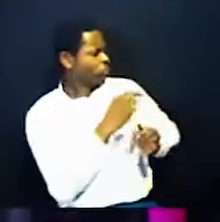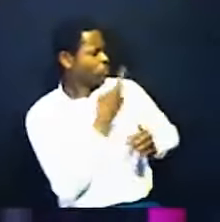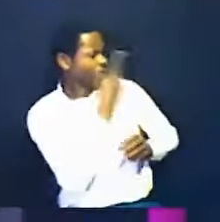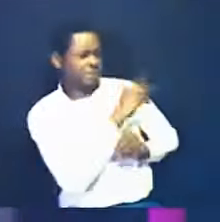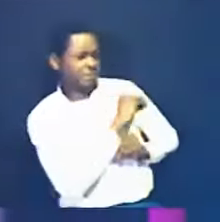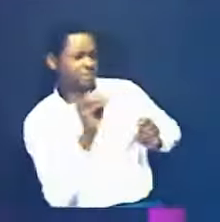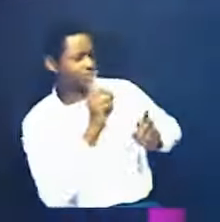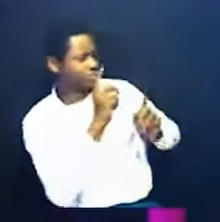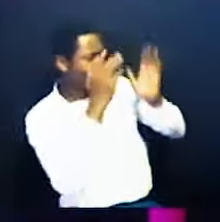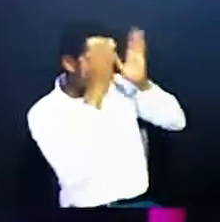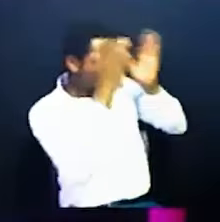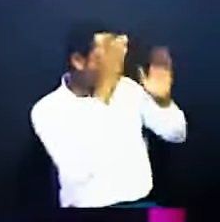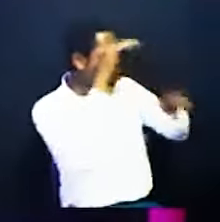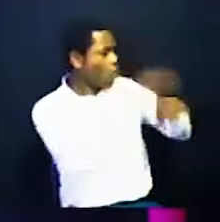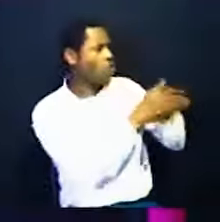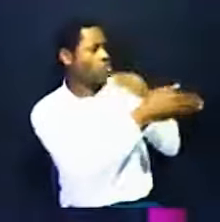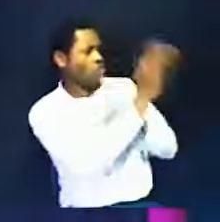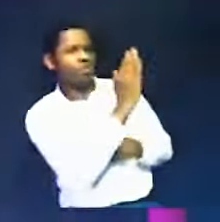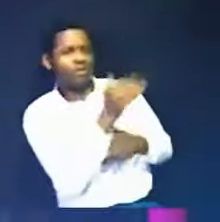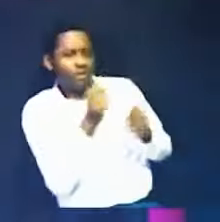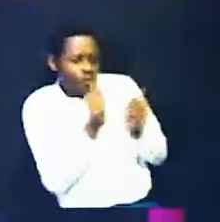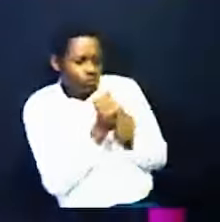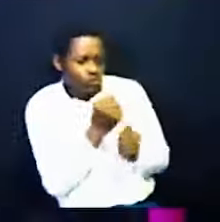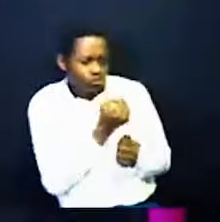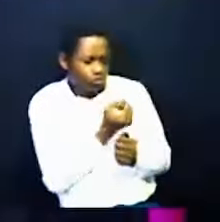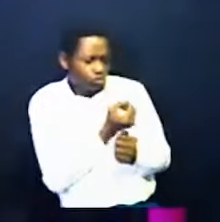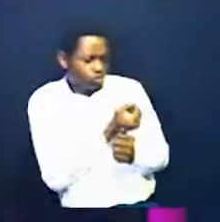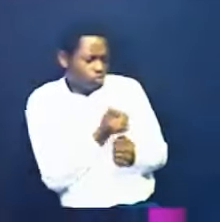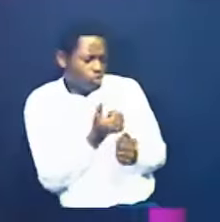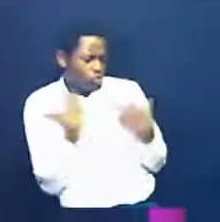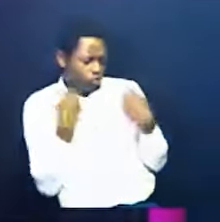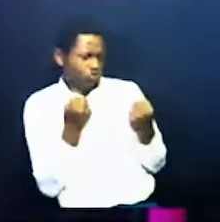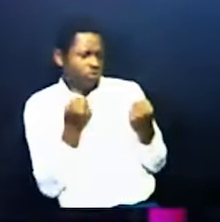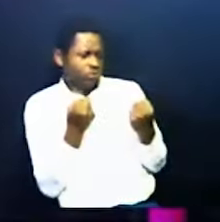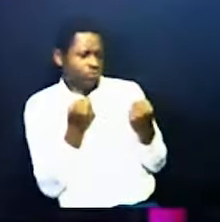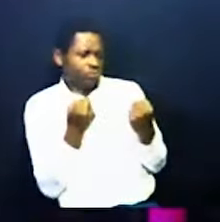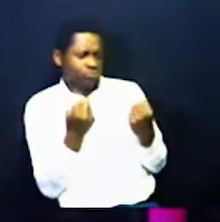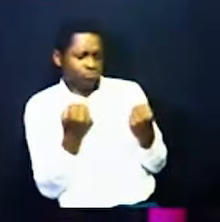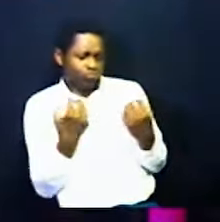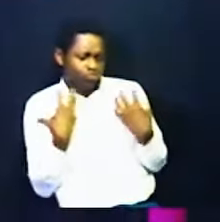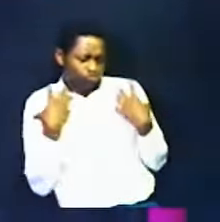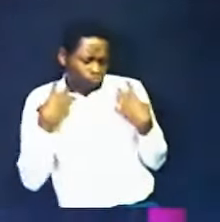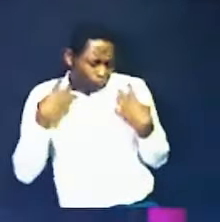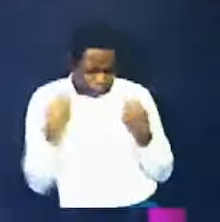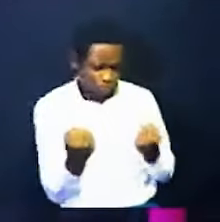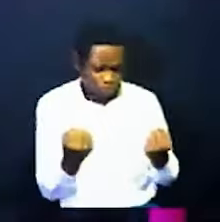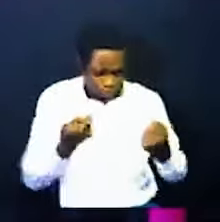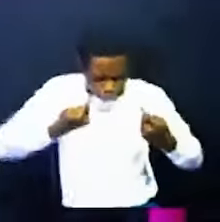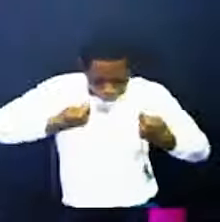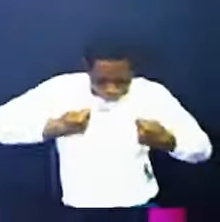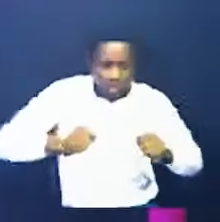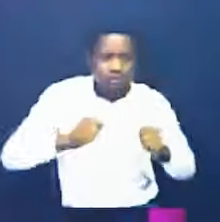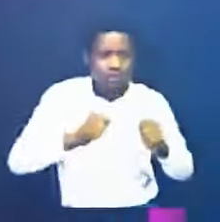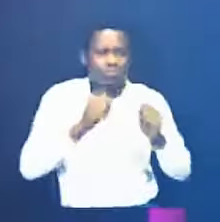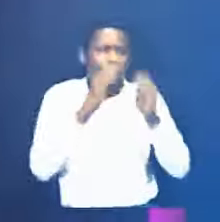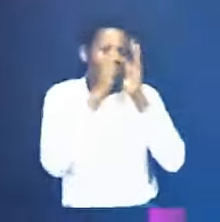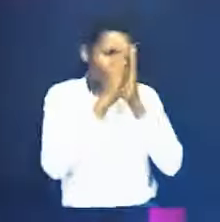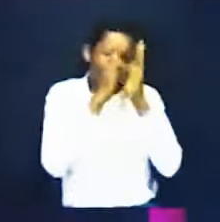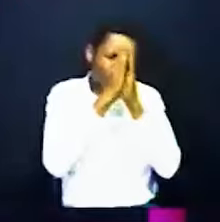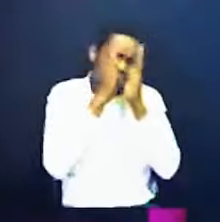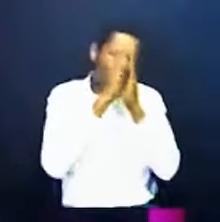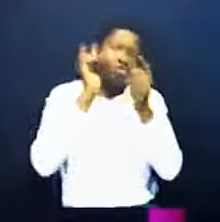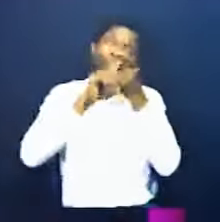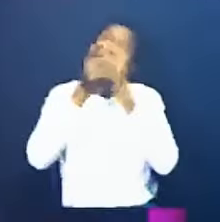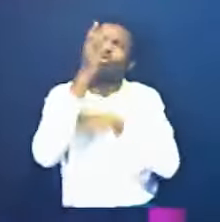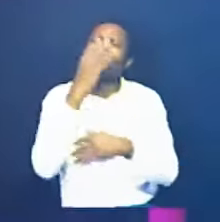the little strength that he had, he mustered some strength. And said,